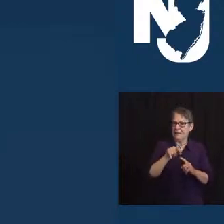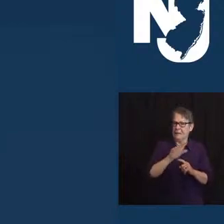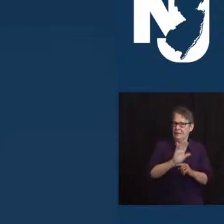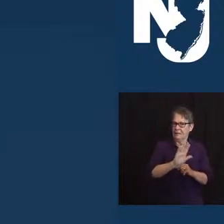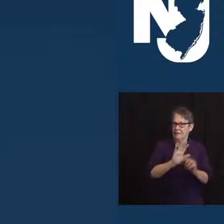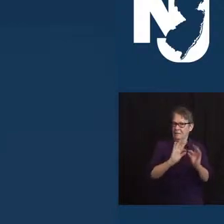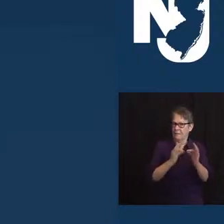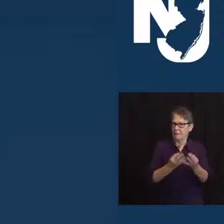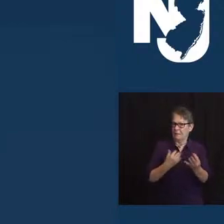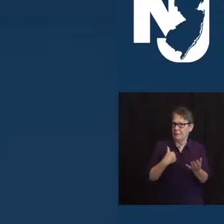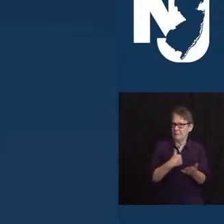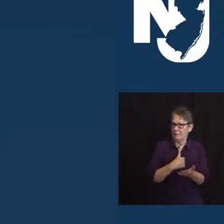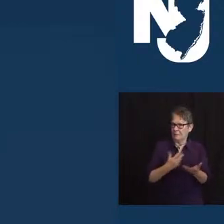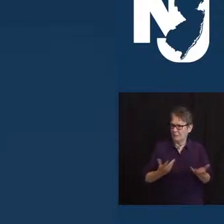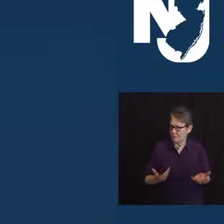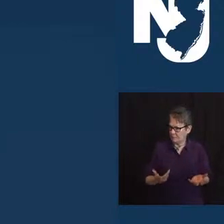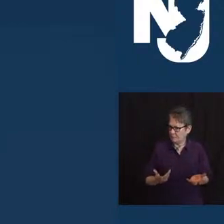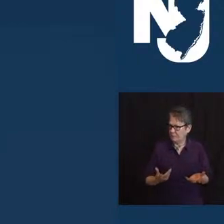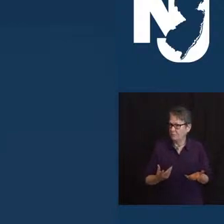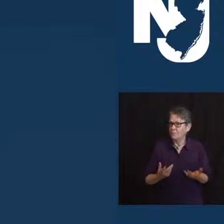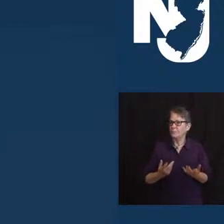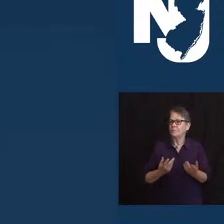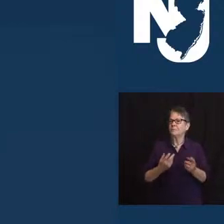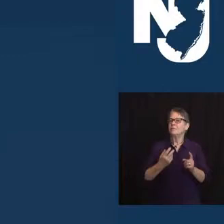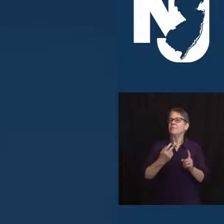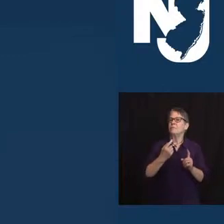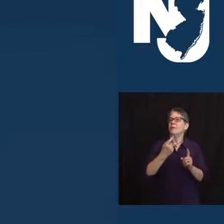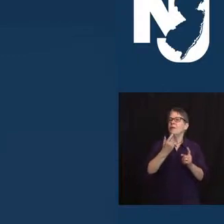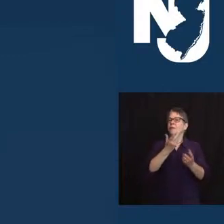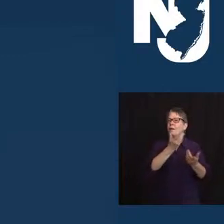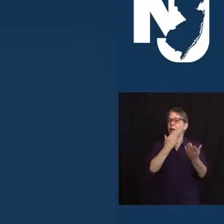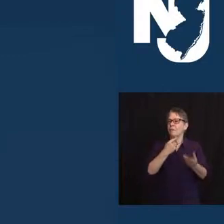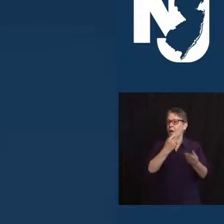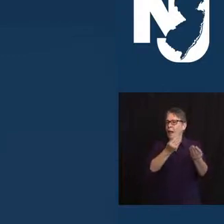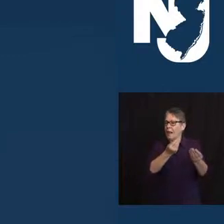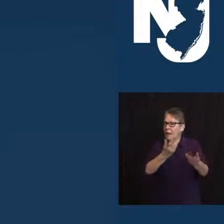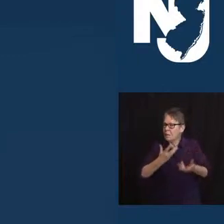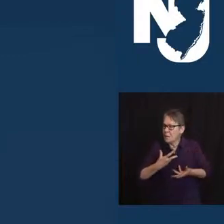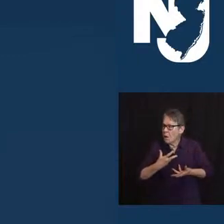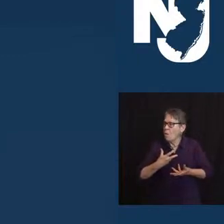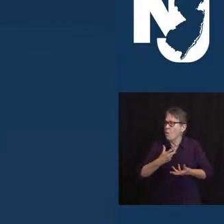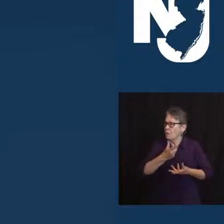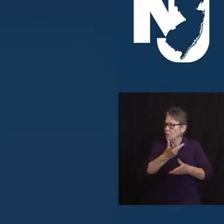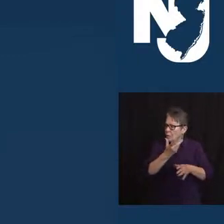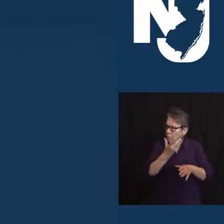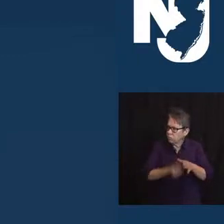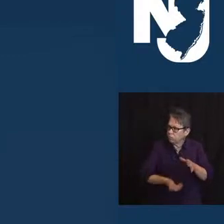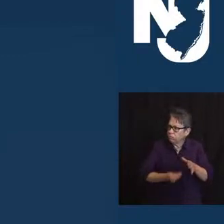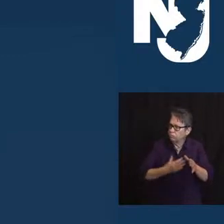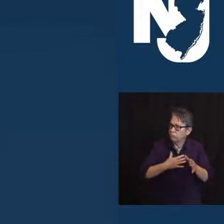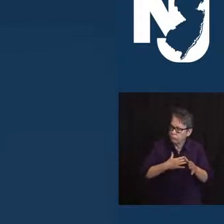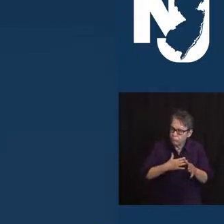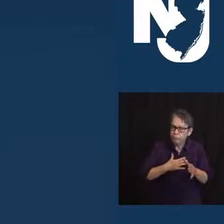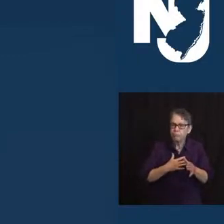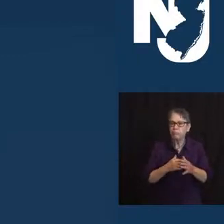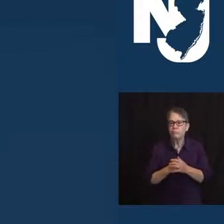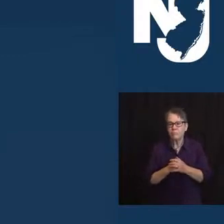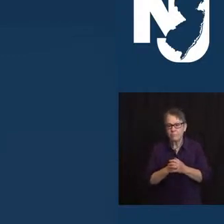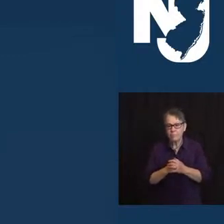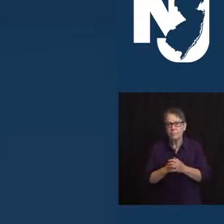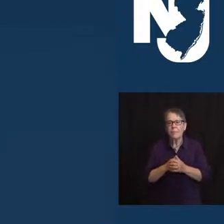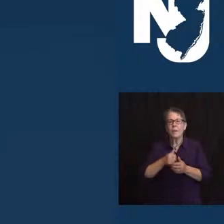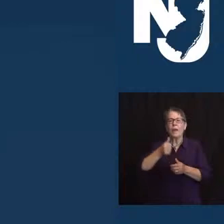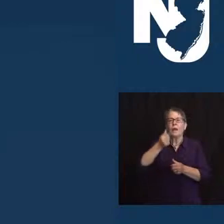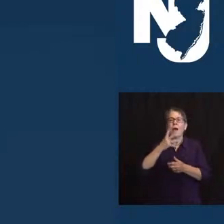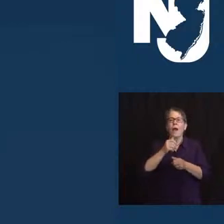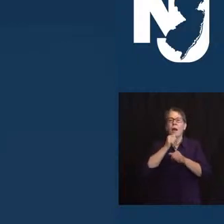Johnson in Burlington County, to thank for bringing Judy's life and passing to our attention. May God bless Judy, and we thank